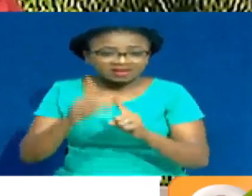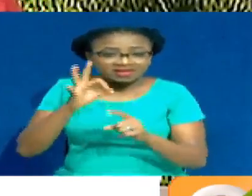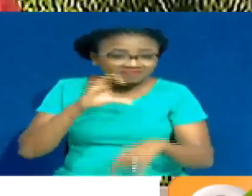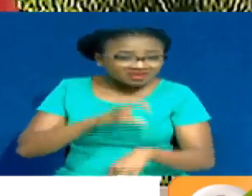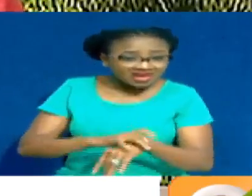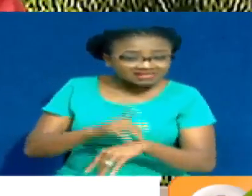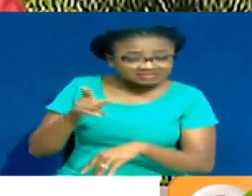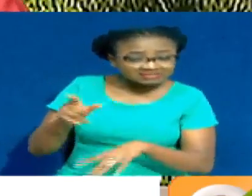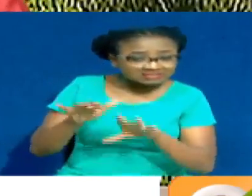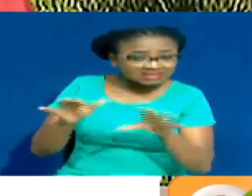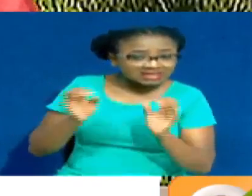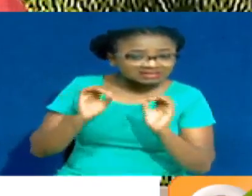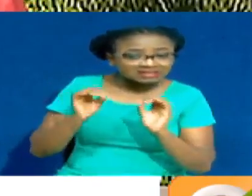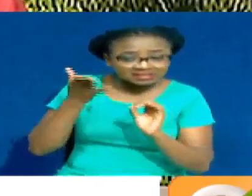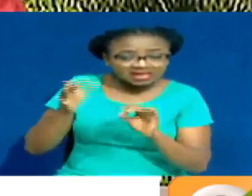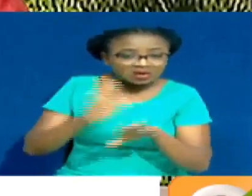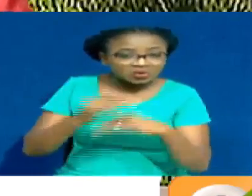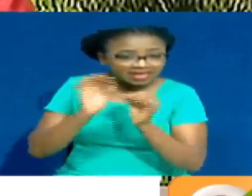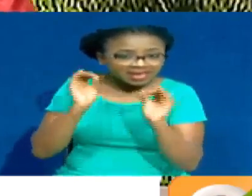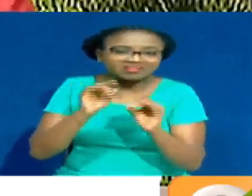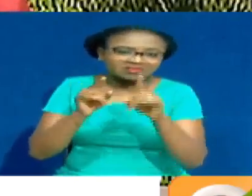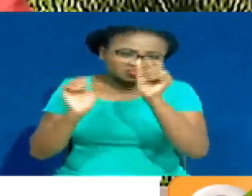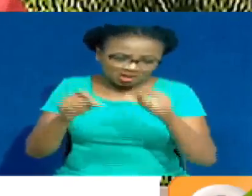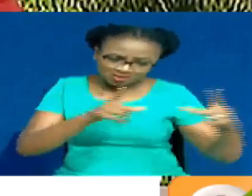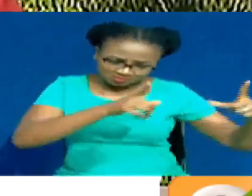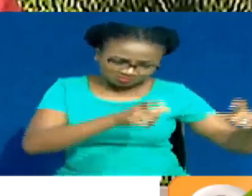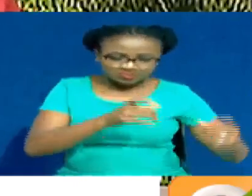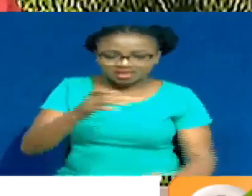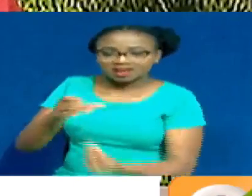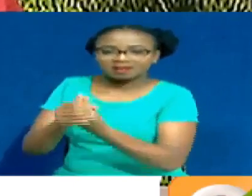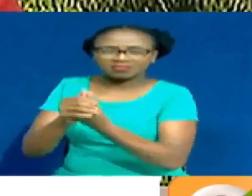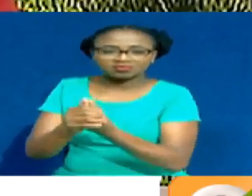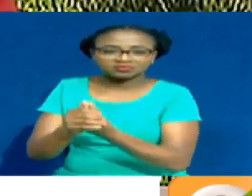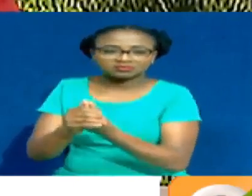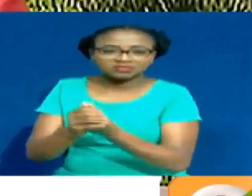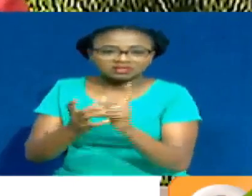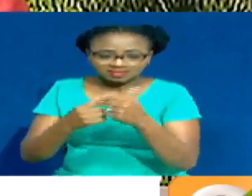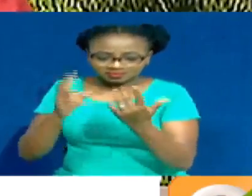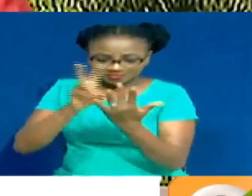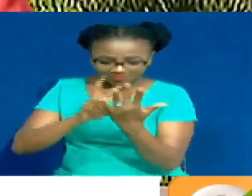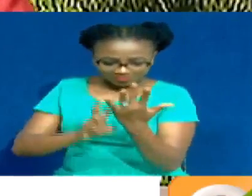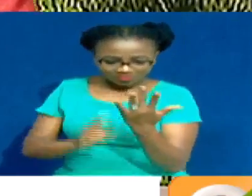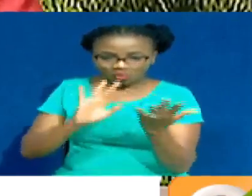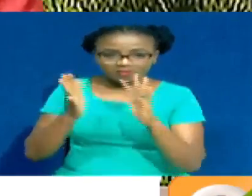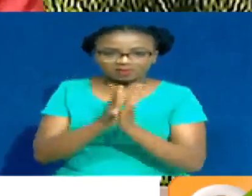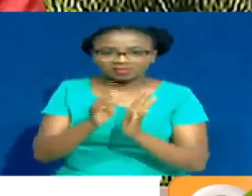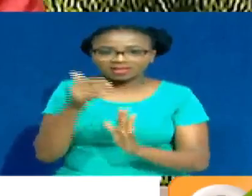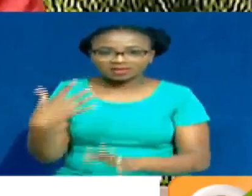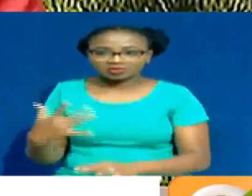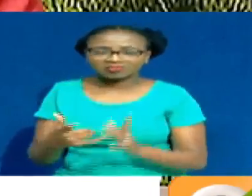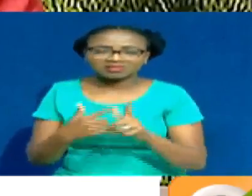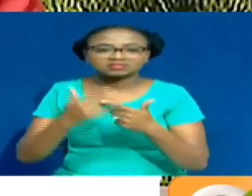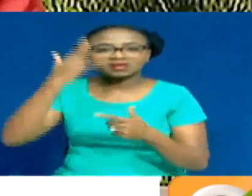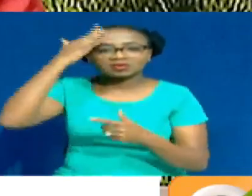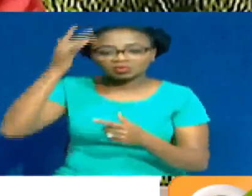want to tell whether this land actually belongs to you, please show us that you have a title, upload it. Then we check it against other documents. As I said,